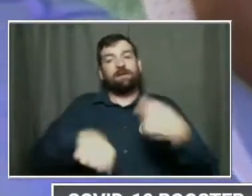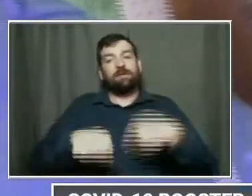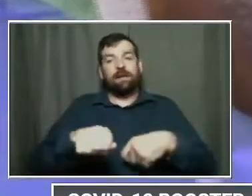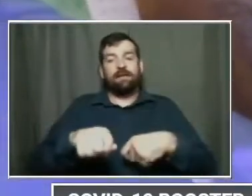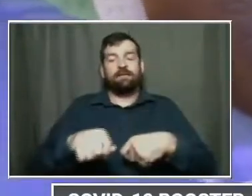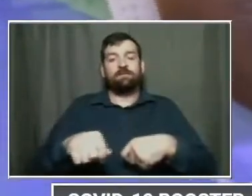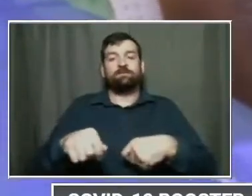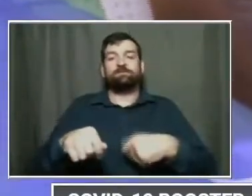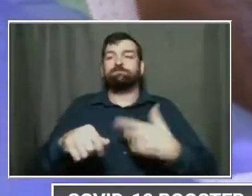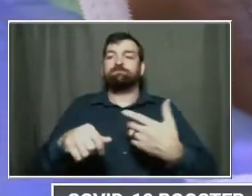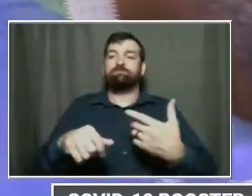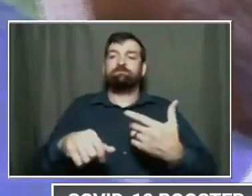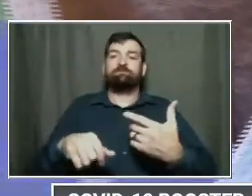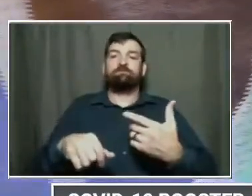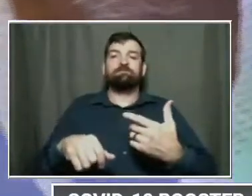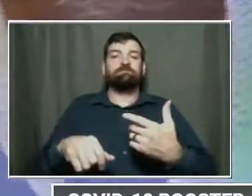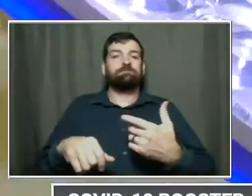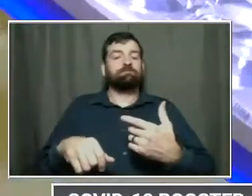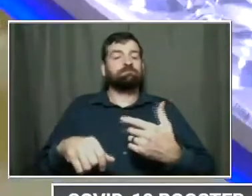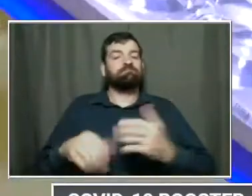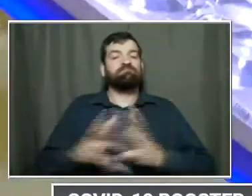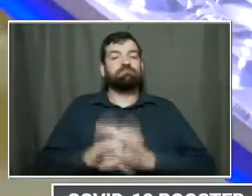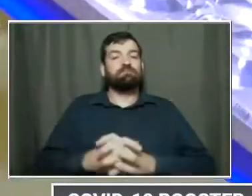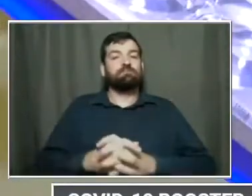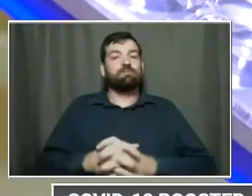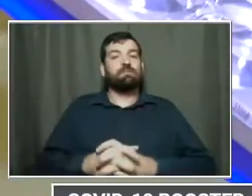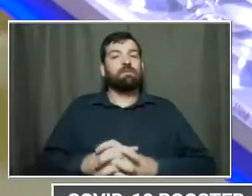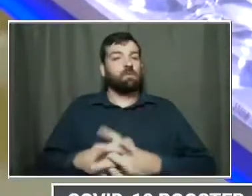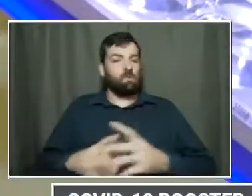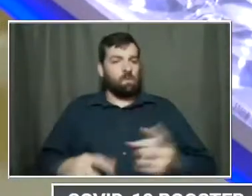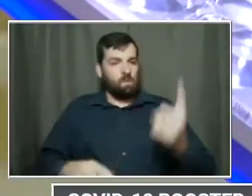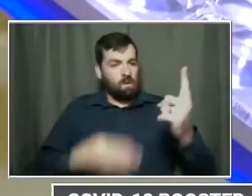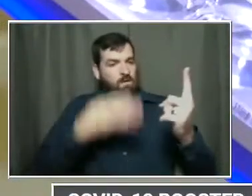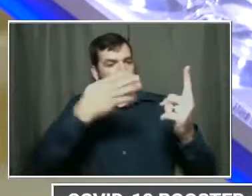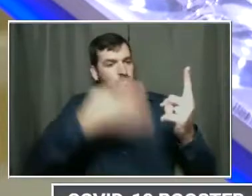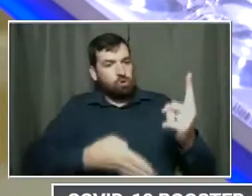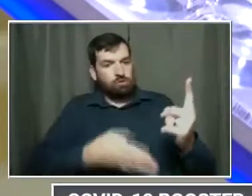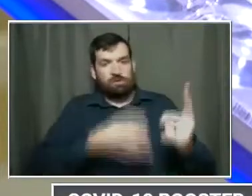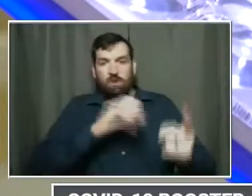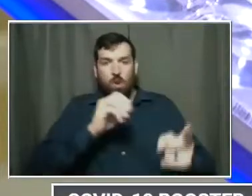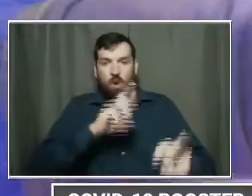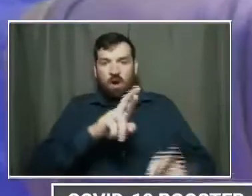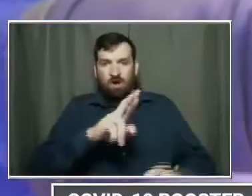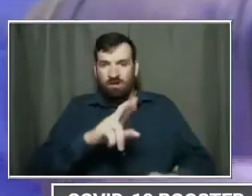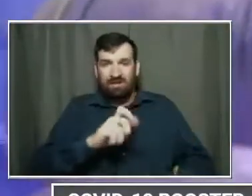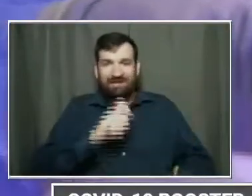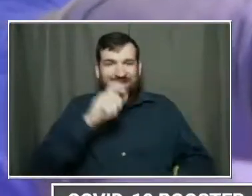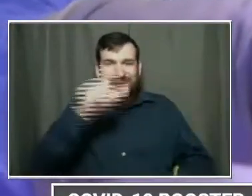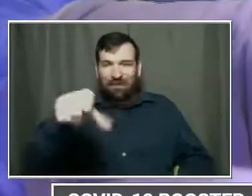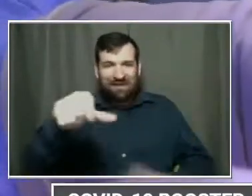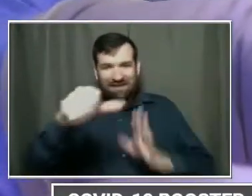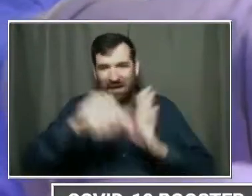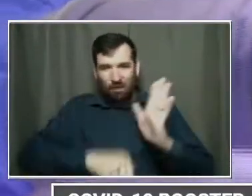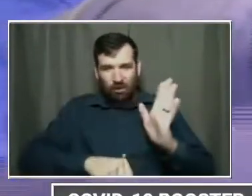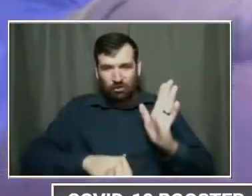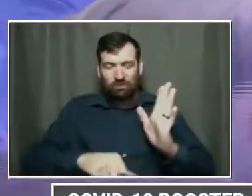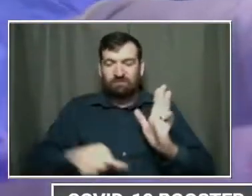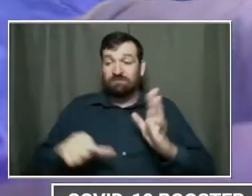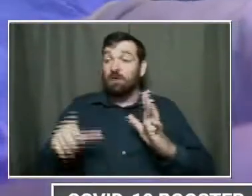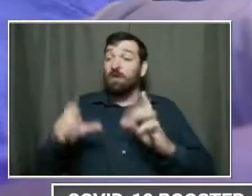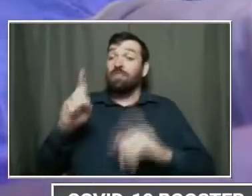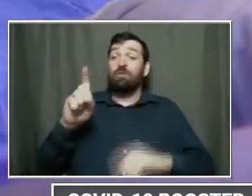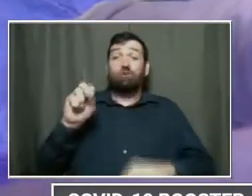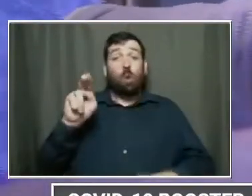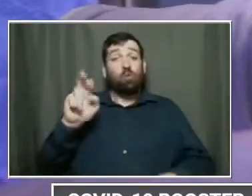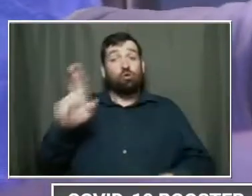cases that there's the one person in the OR that doesn't need the operation there today. So the donor is the healthiest person in the hospital that